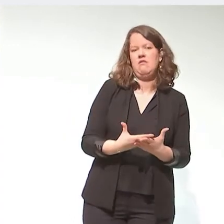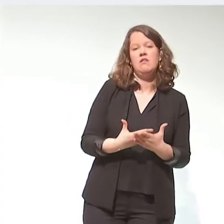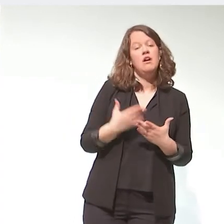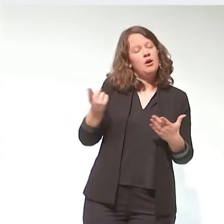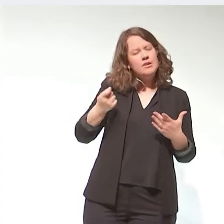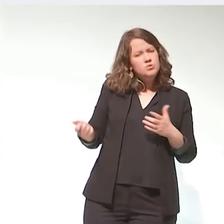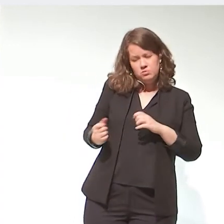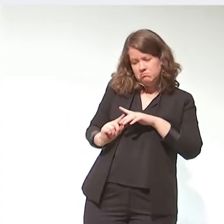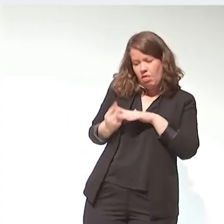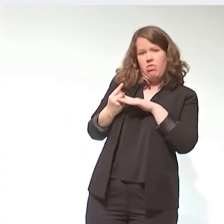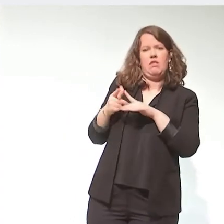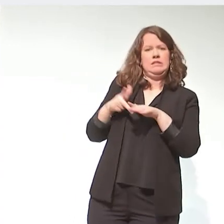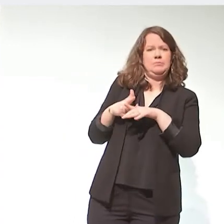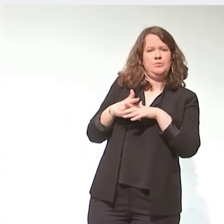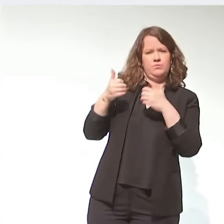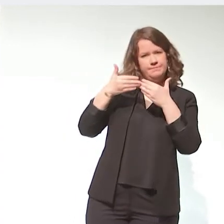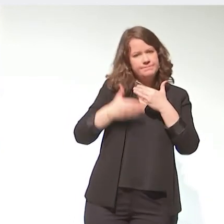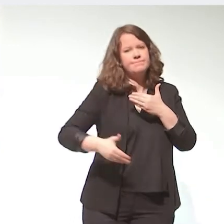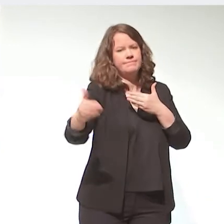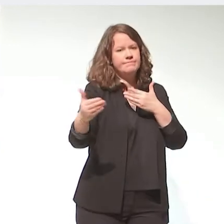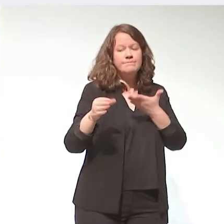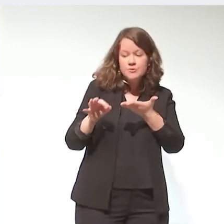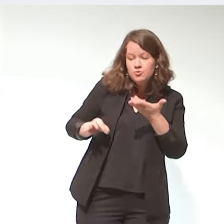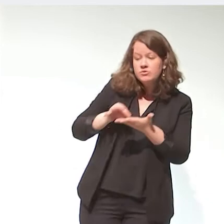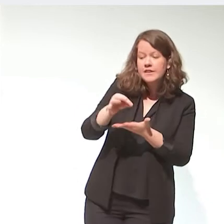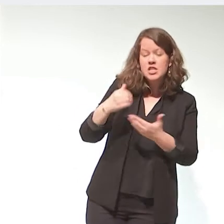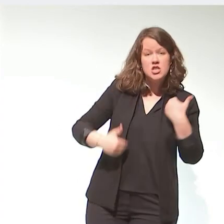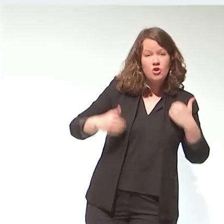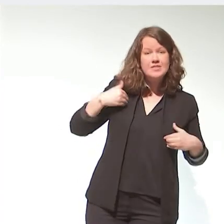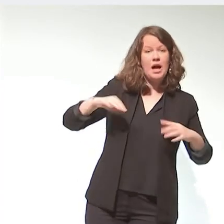disability strategy, in implementing United Nations